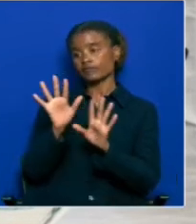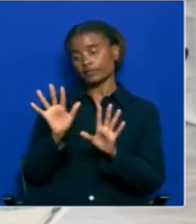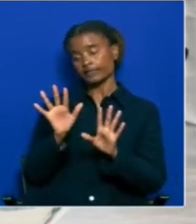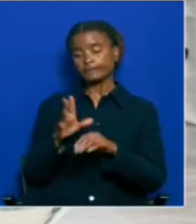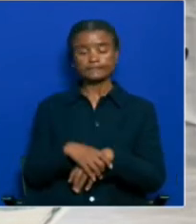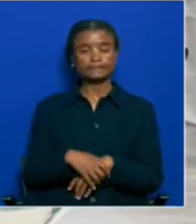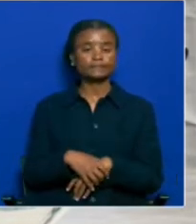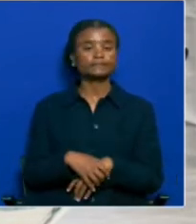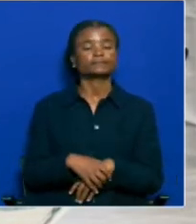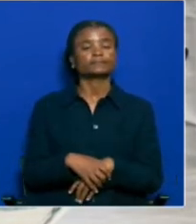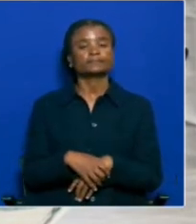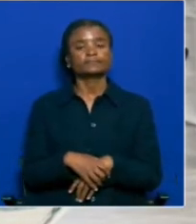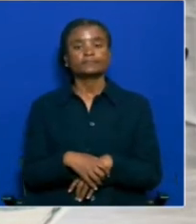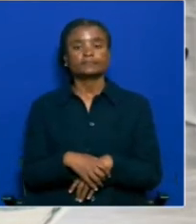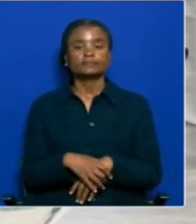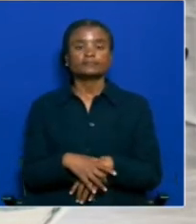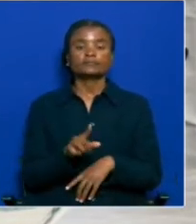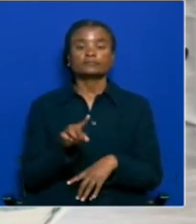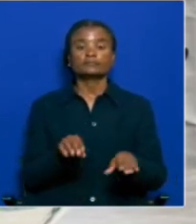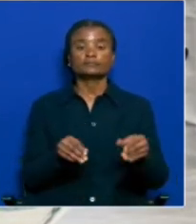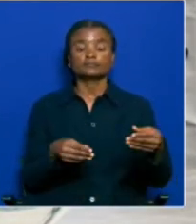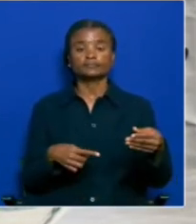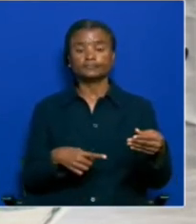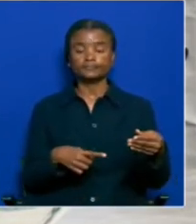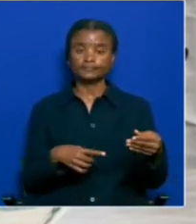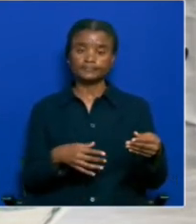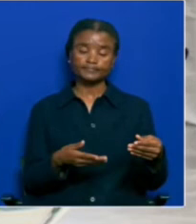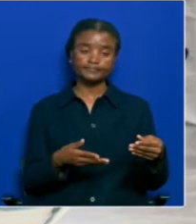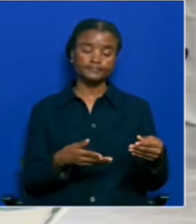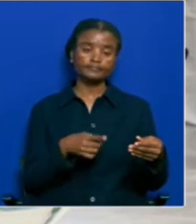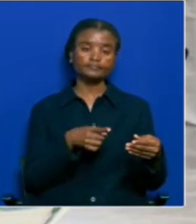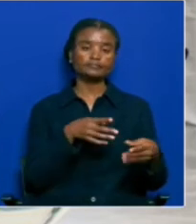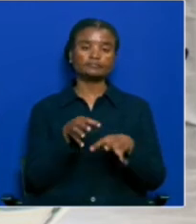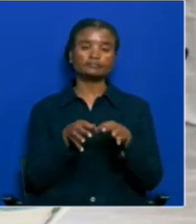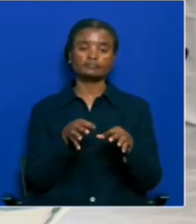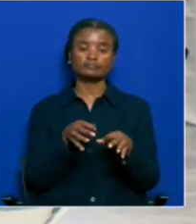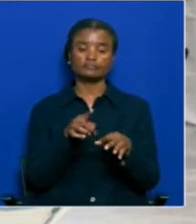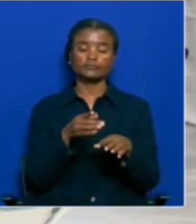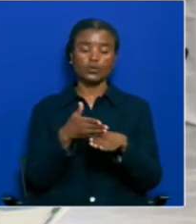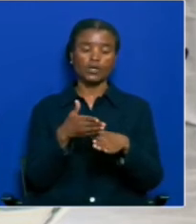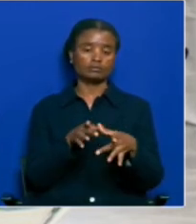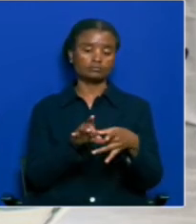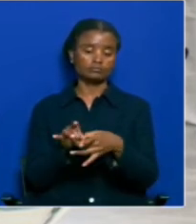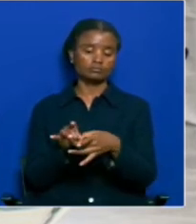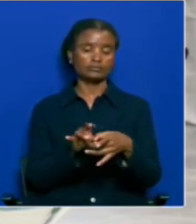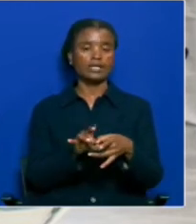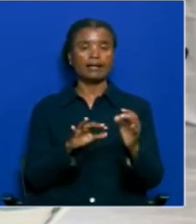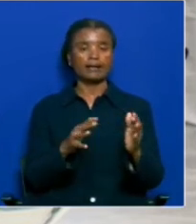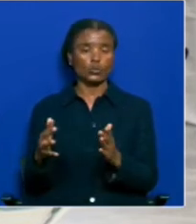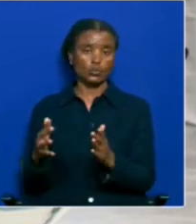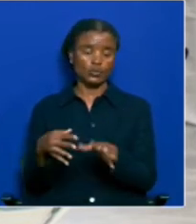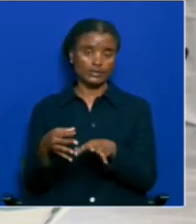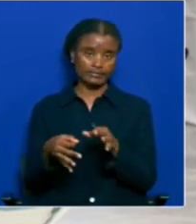this document prescribes how that cooperation must happen, and it